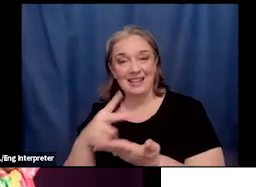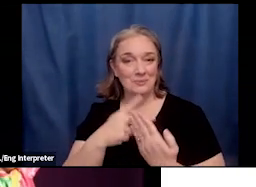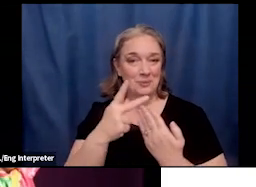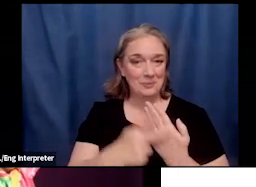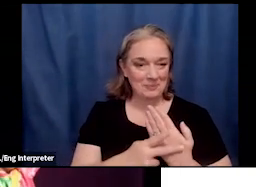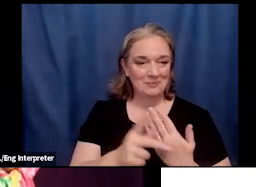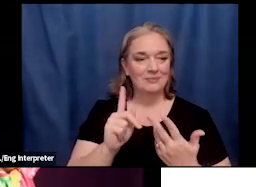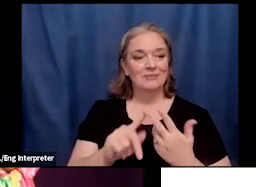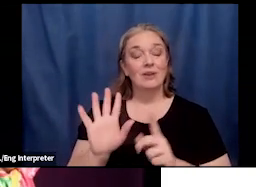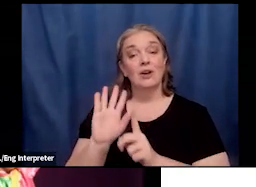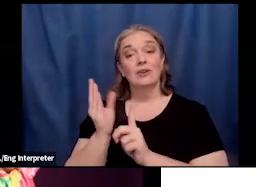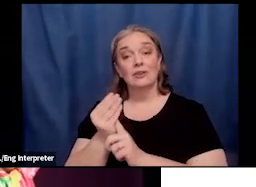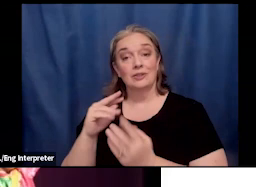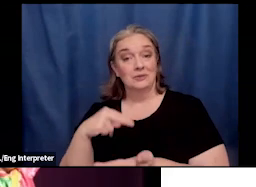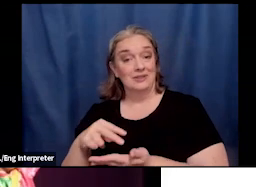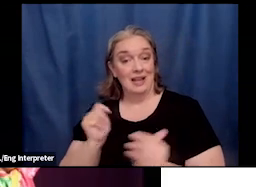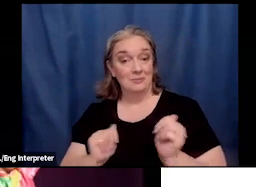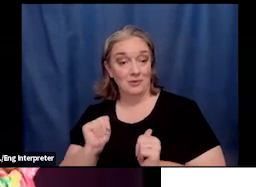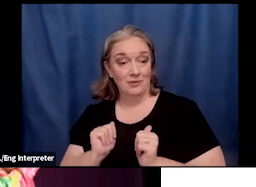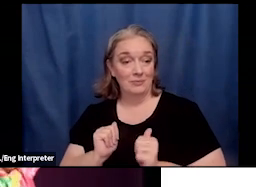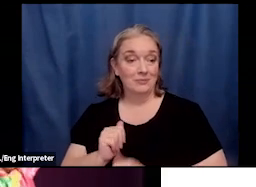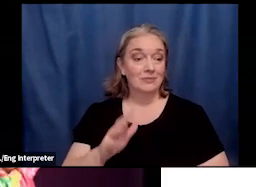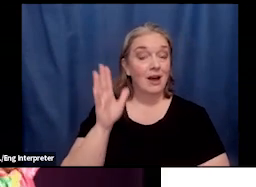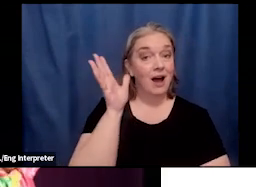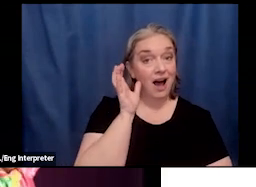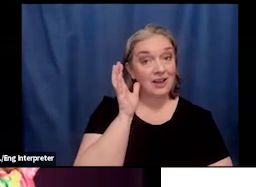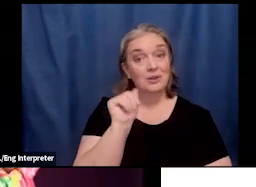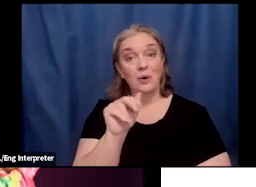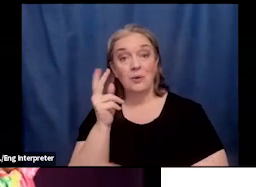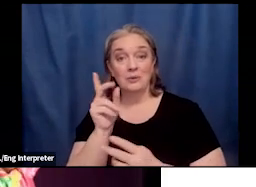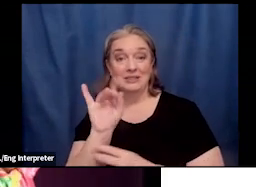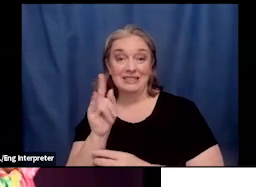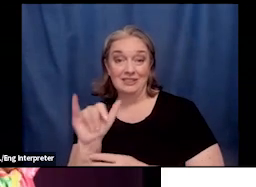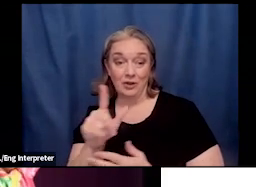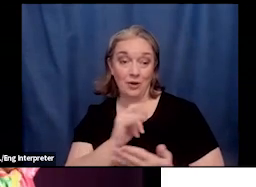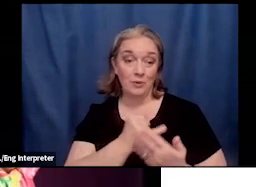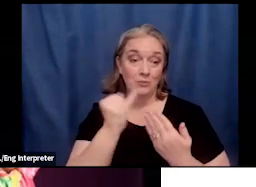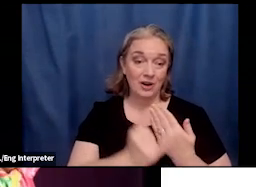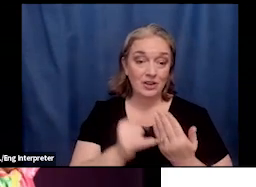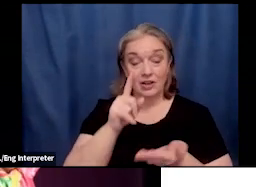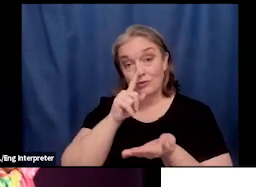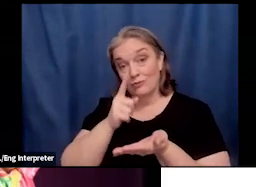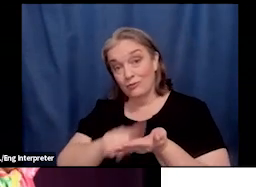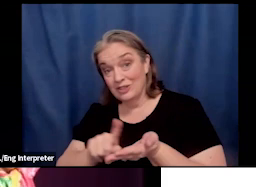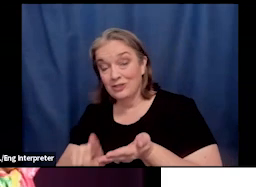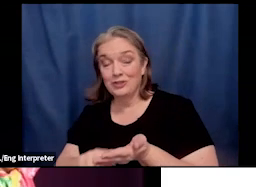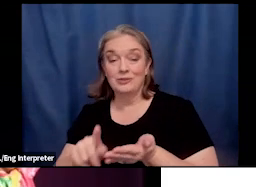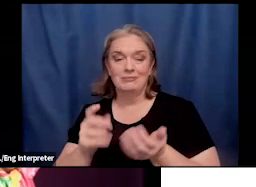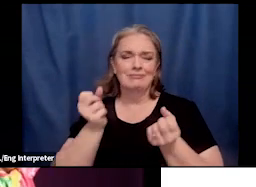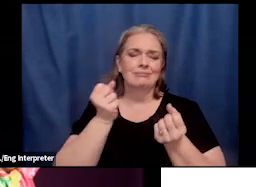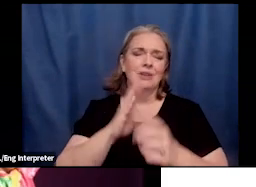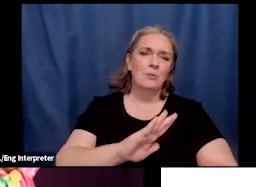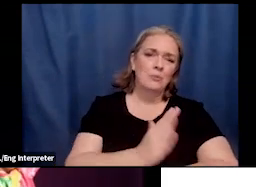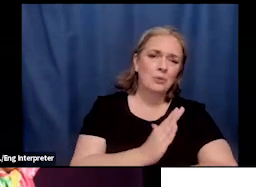programs, cultural dance performances, audio and digital projects, and research projects, lots of musical and